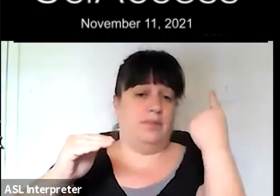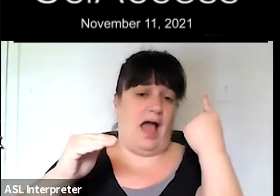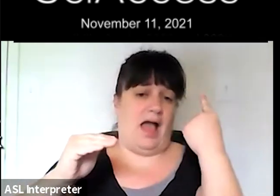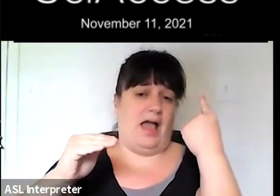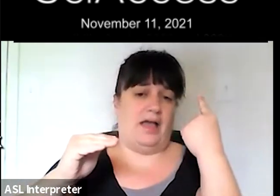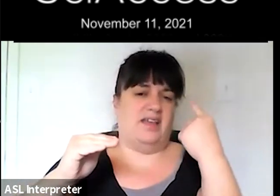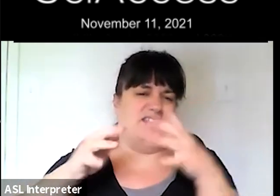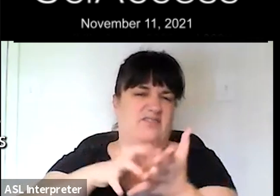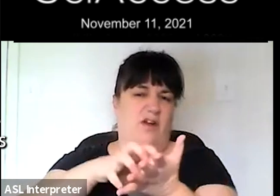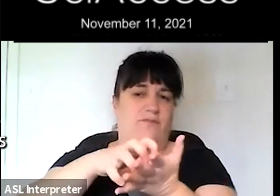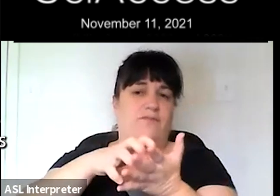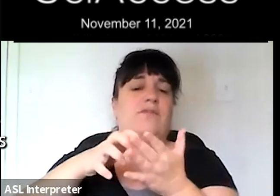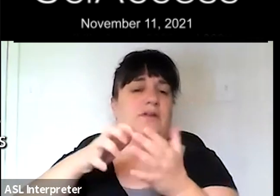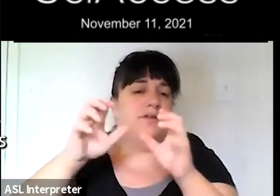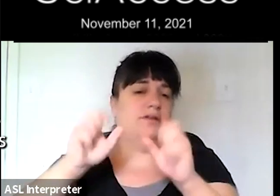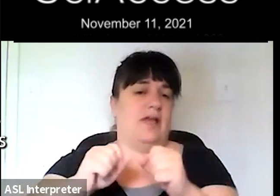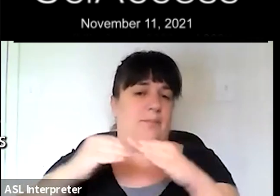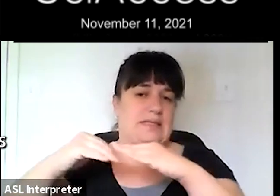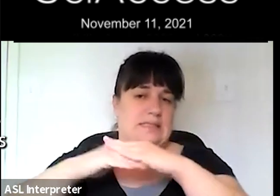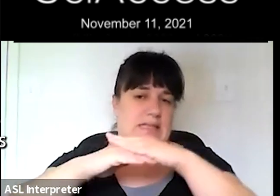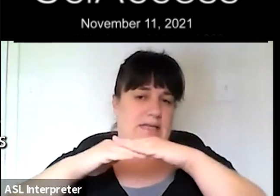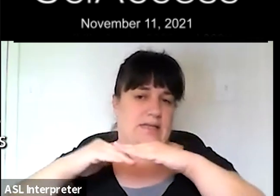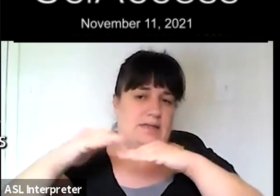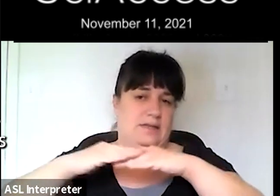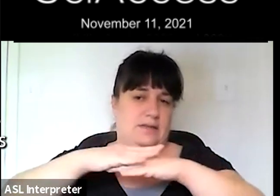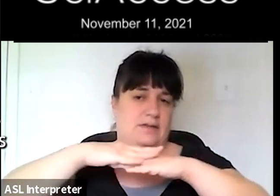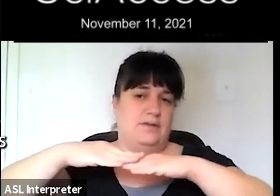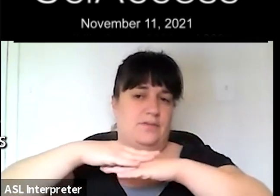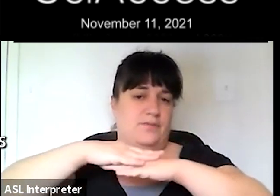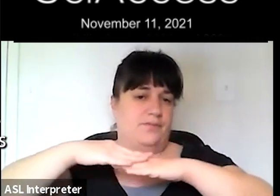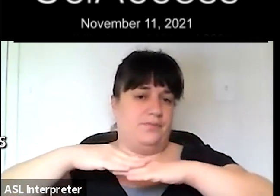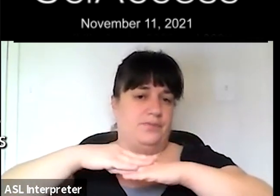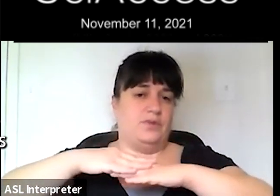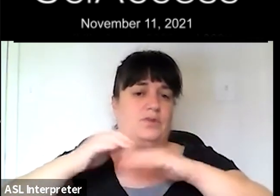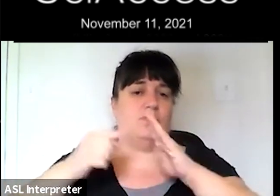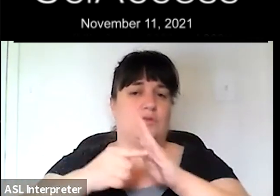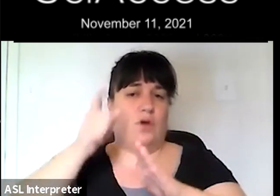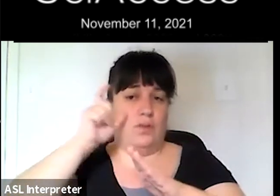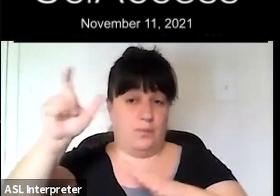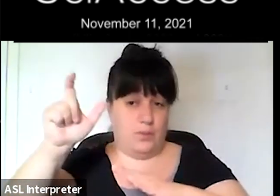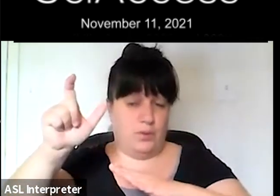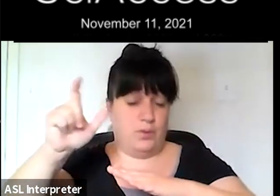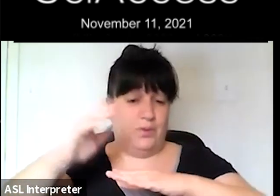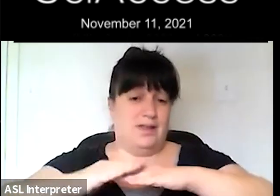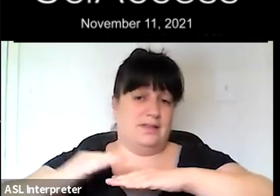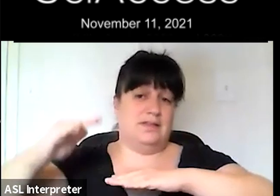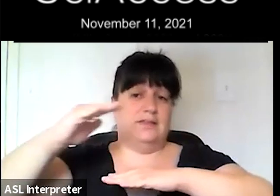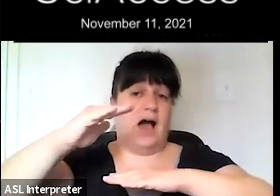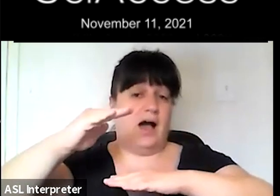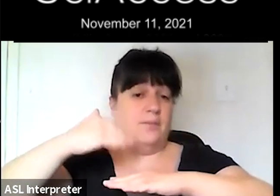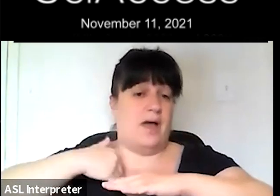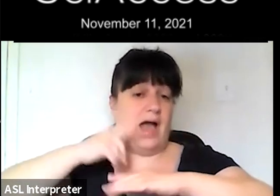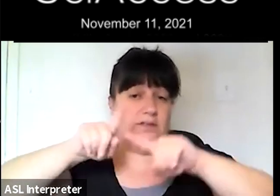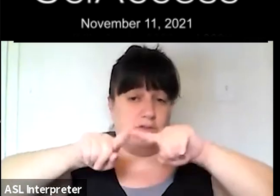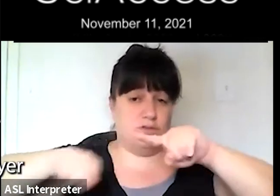rough like sandpaper, it can be slid left and right across, representing the moon. And the very top layer has a